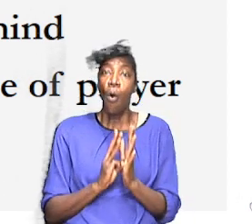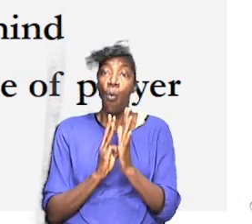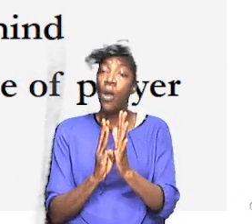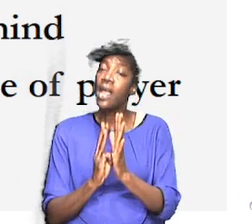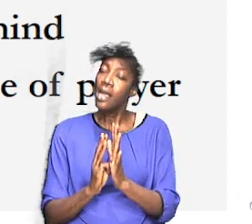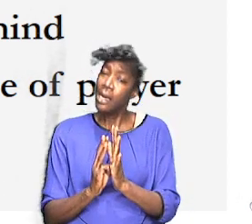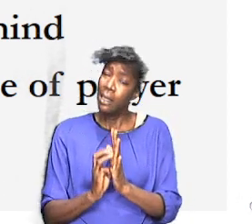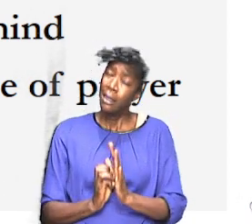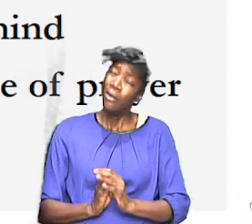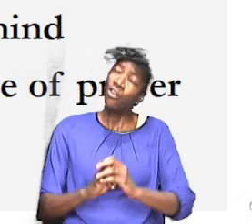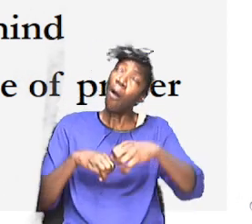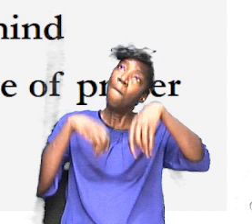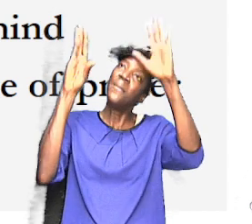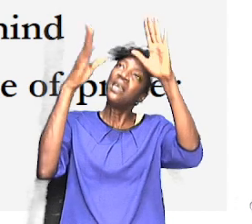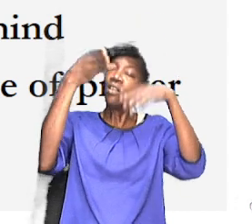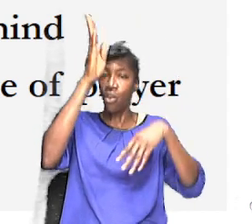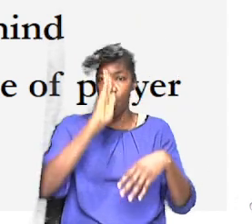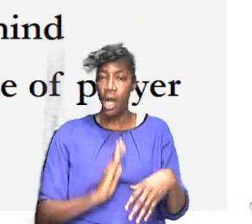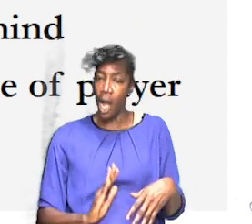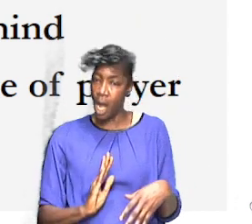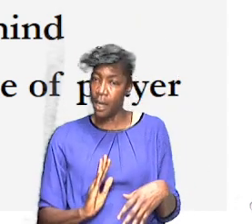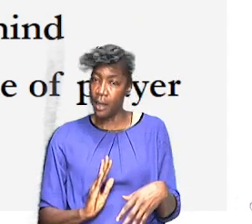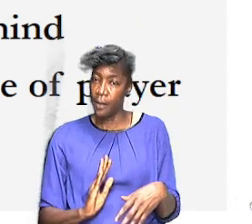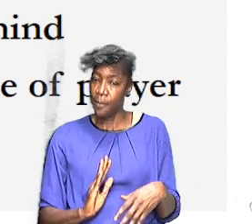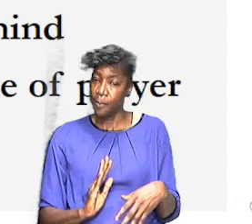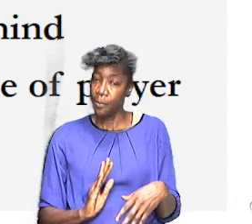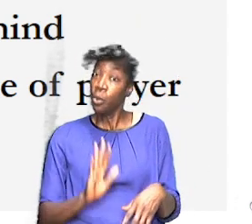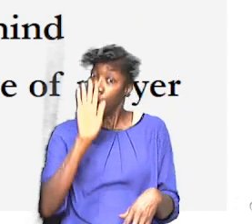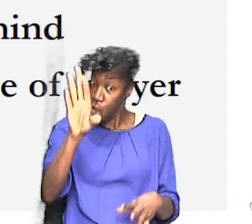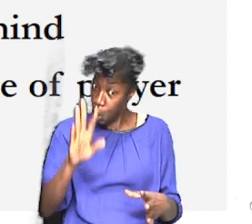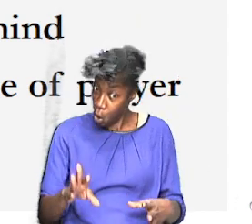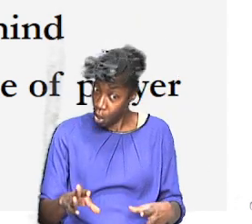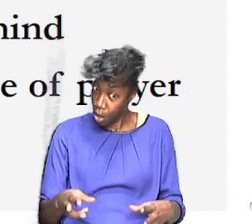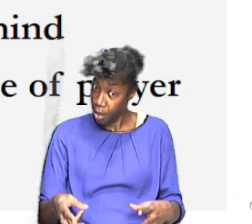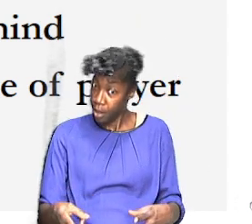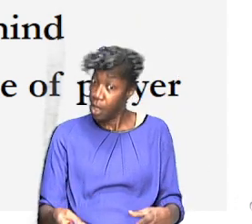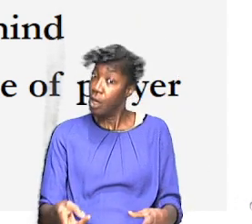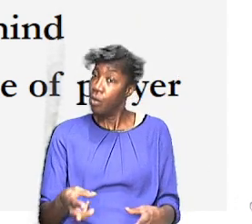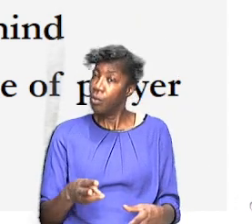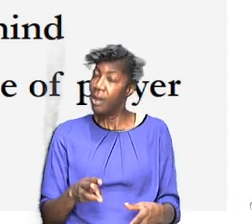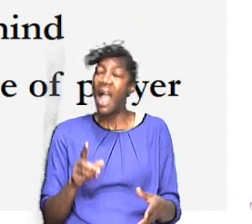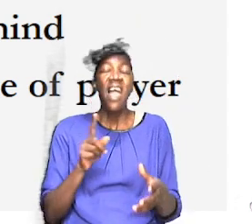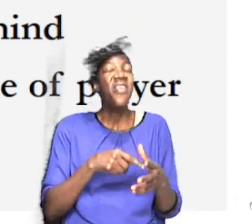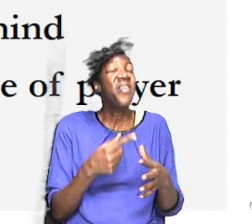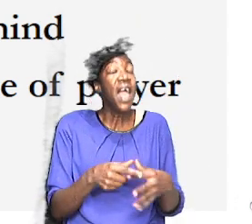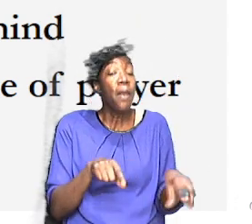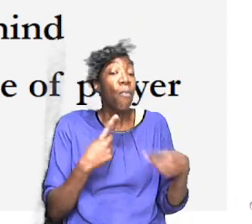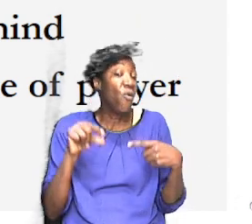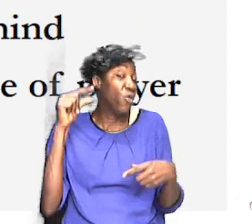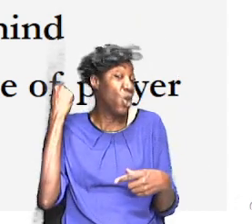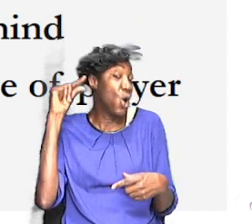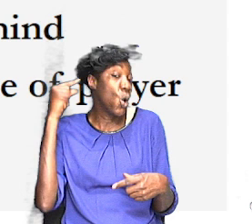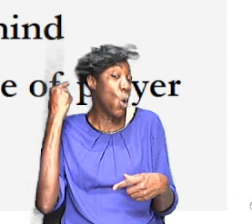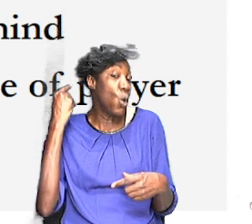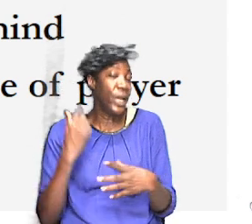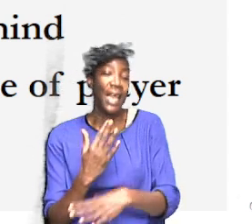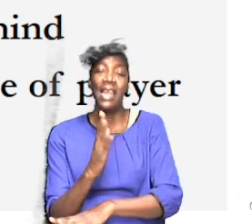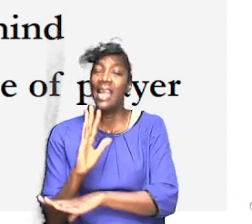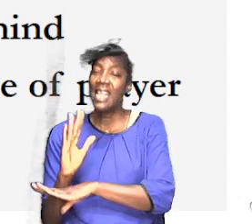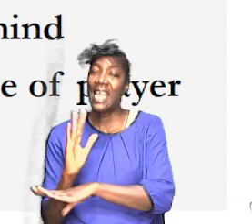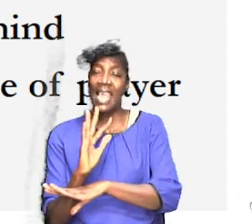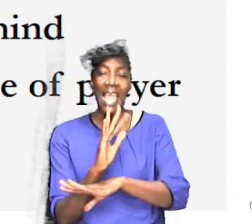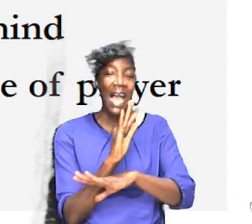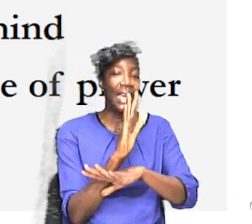God. Amen. So you submit your will to the Almighty God. Amen. I would move to the golden candle and